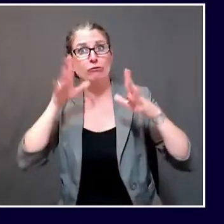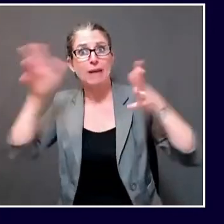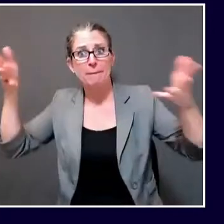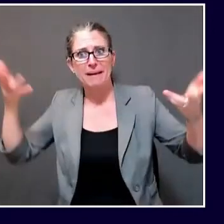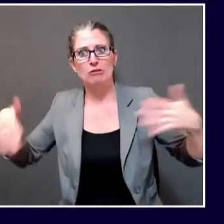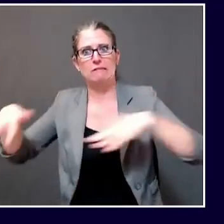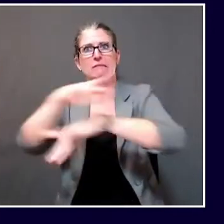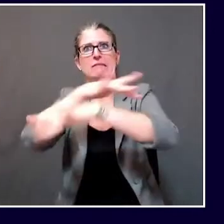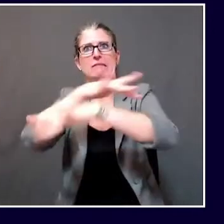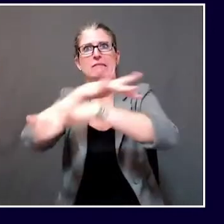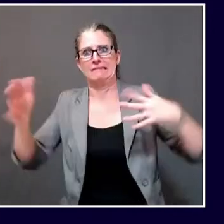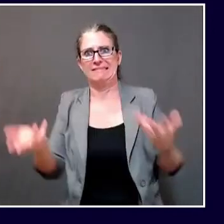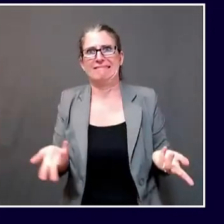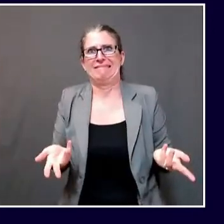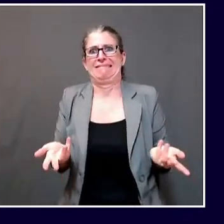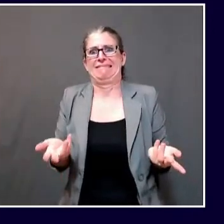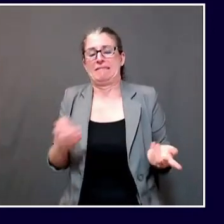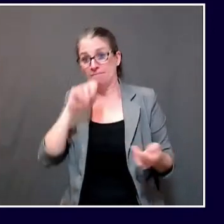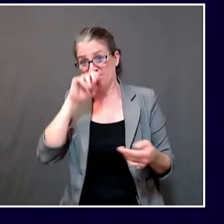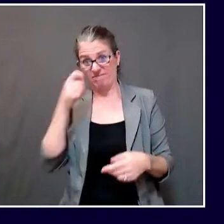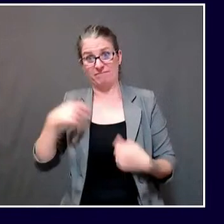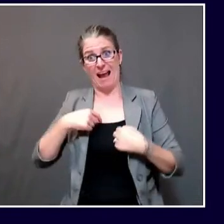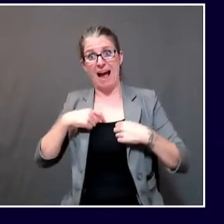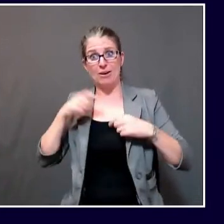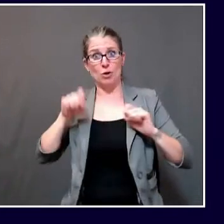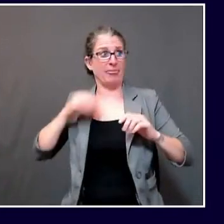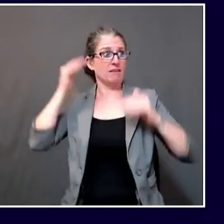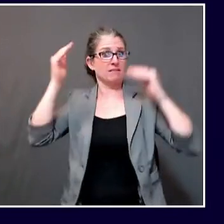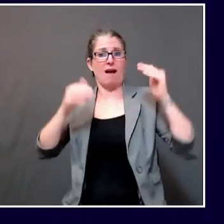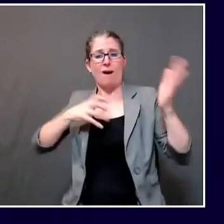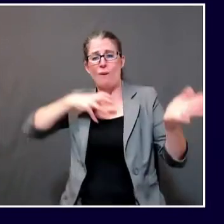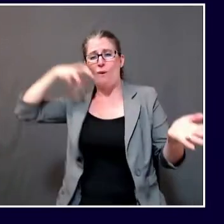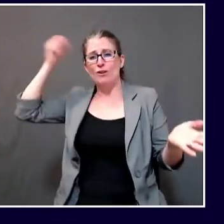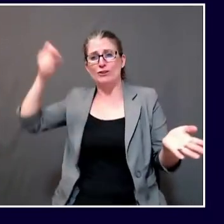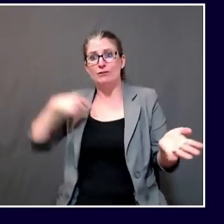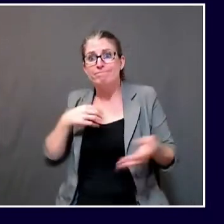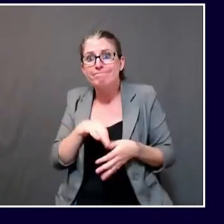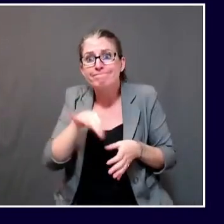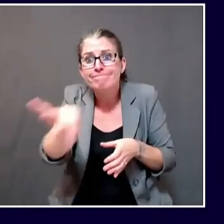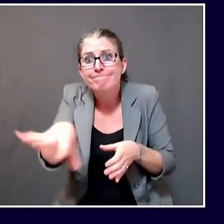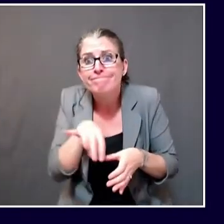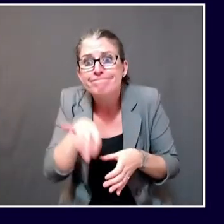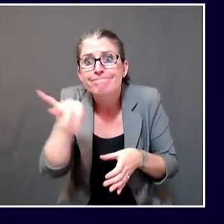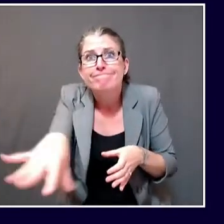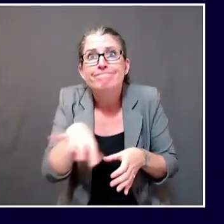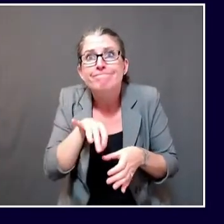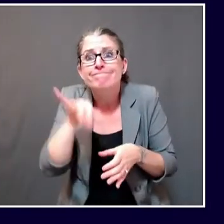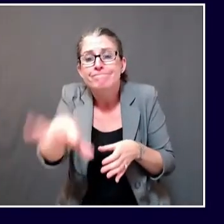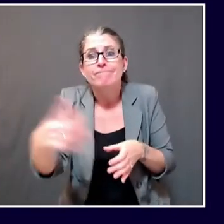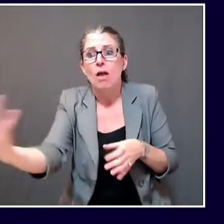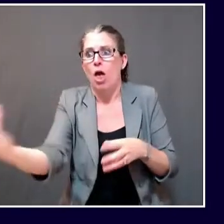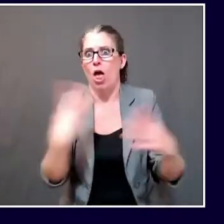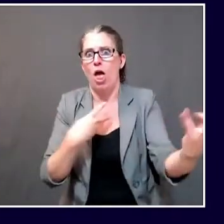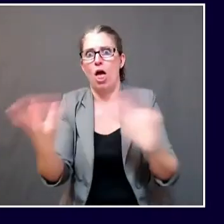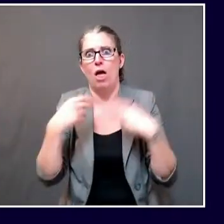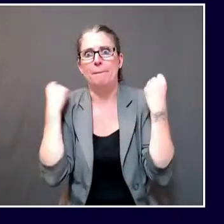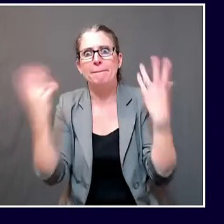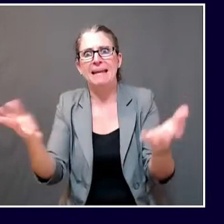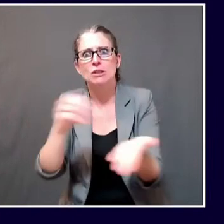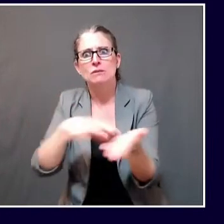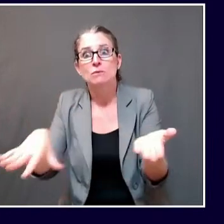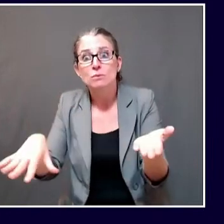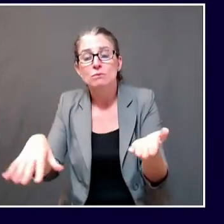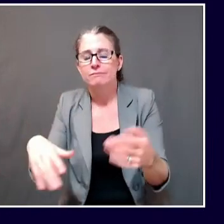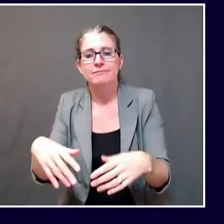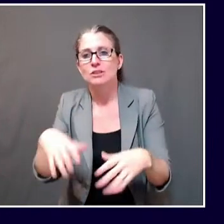or whether you're the parent who's accompanying your kids door to door, both put you into contact with different people over the course